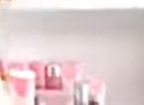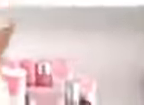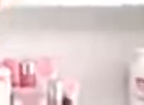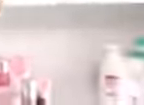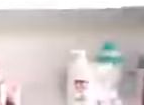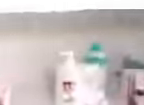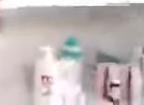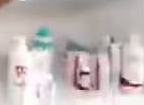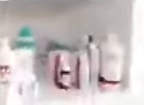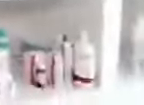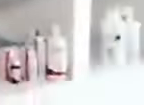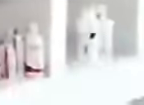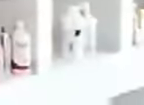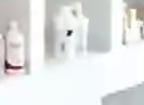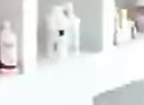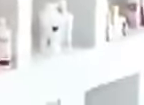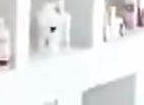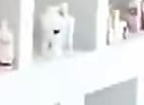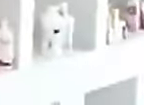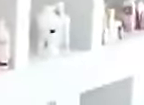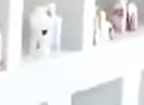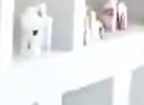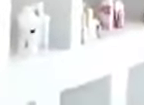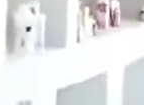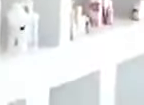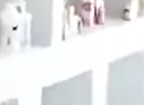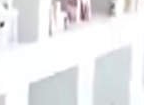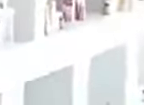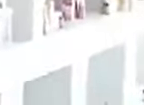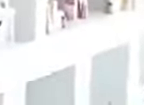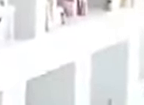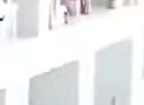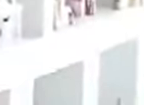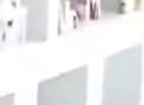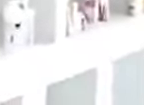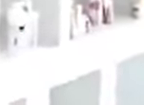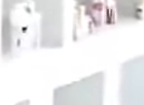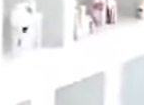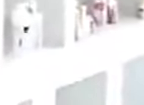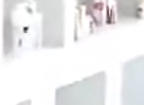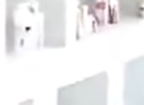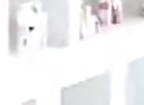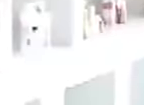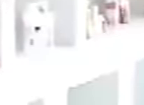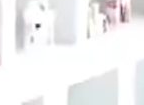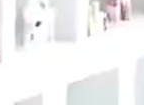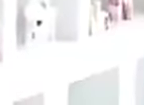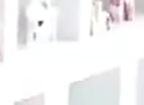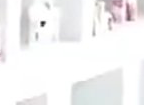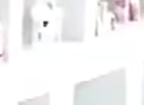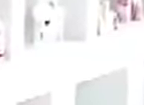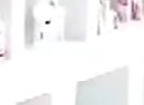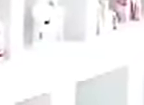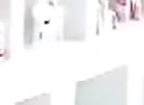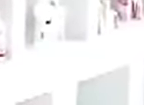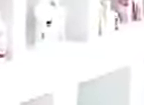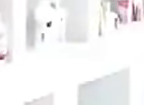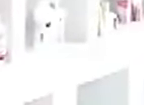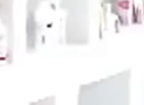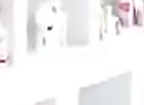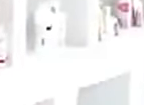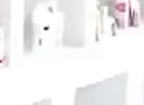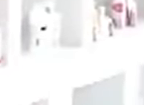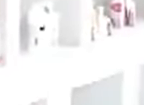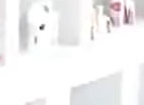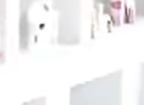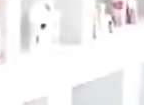gëna xamé ñu ngi dox tamit bentay tamit ci ay dalla man waye man nak skin care moy suma specialty xam nga rek jigen bu sa xar kanam